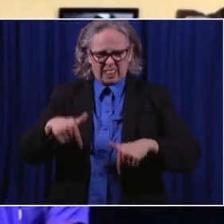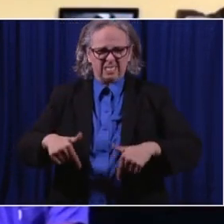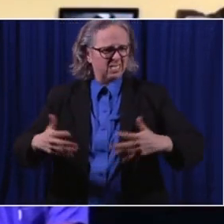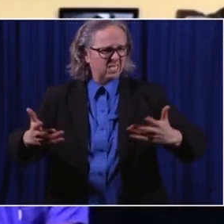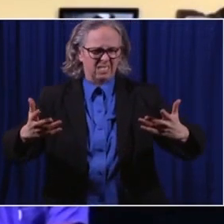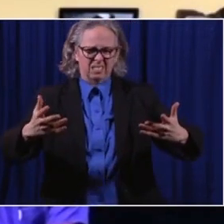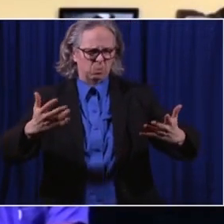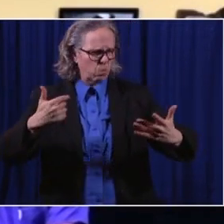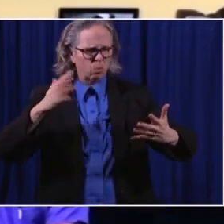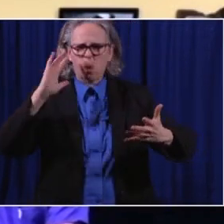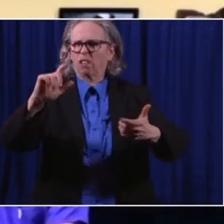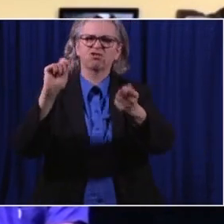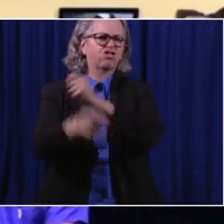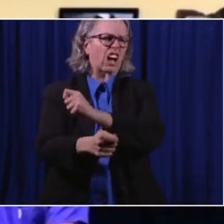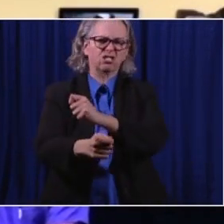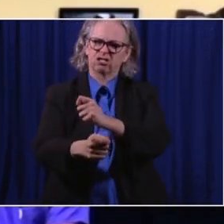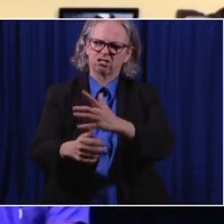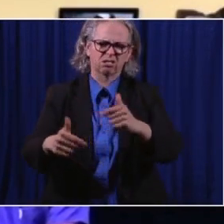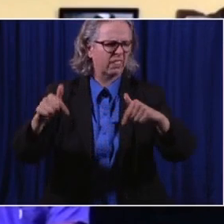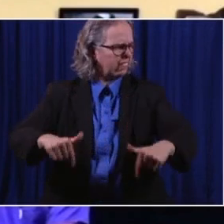for the future.